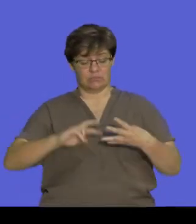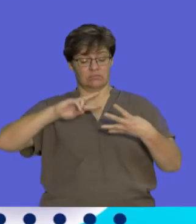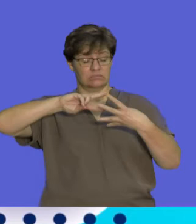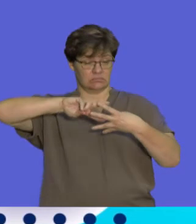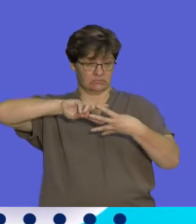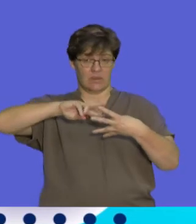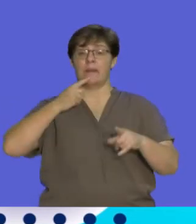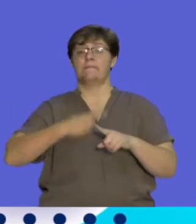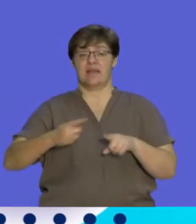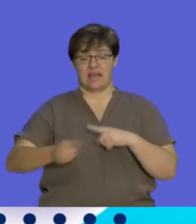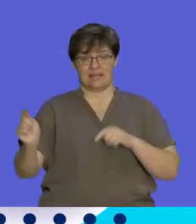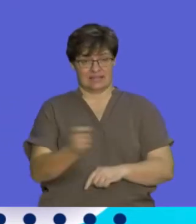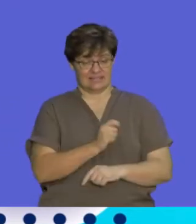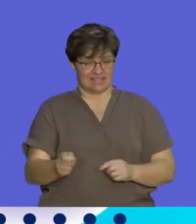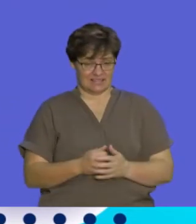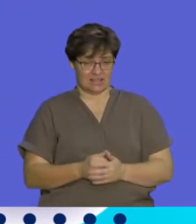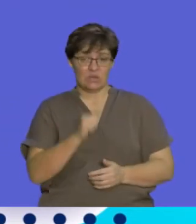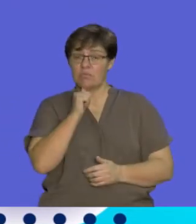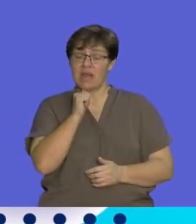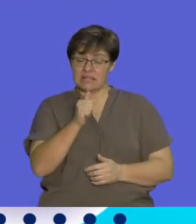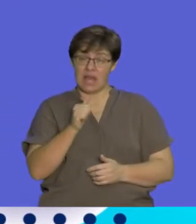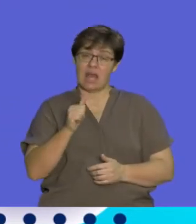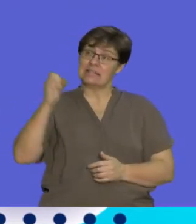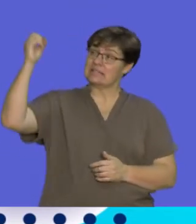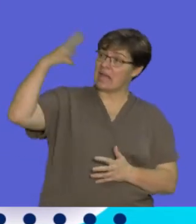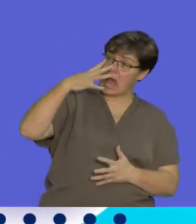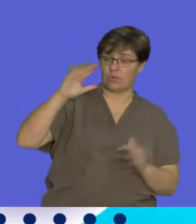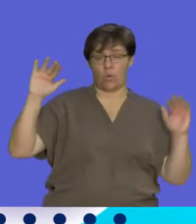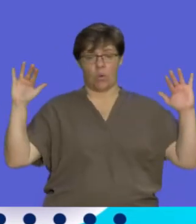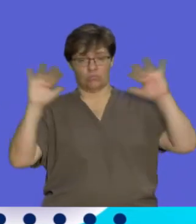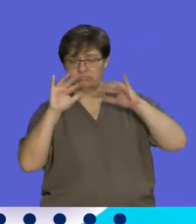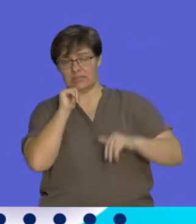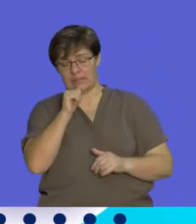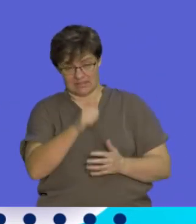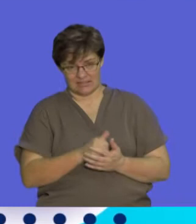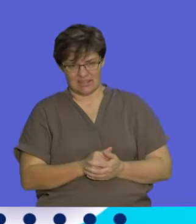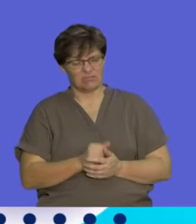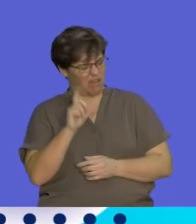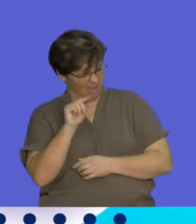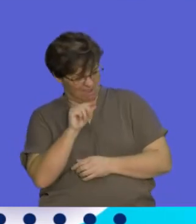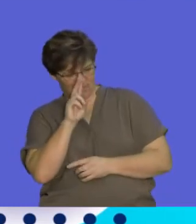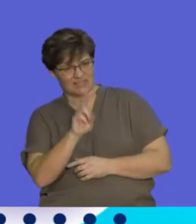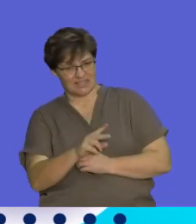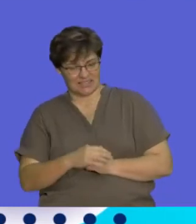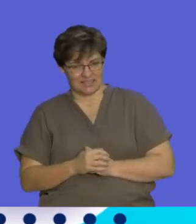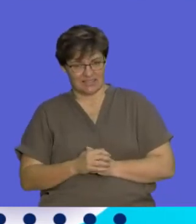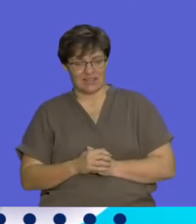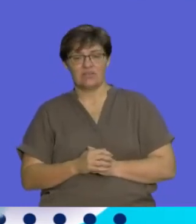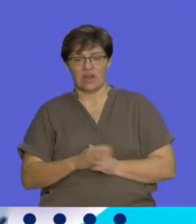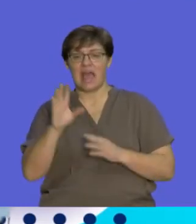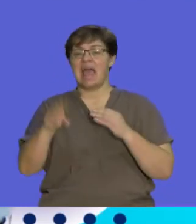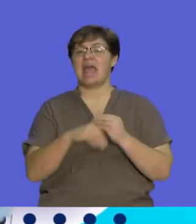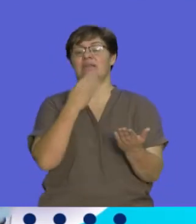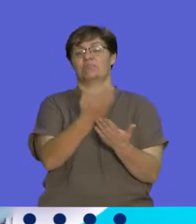tennis, whether the weather is sunny or not. And so it's quite interesting to be able to see that. Let's add in the probability